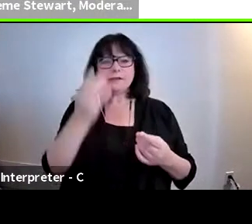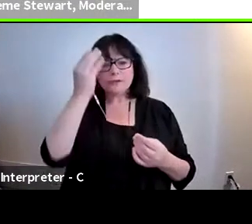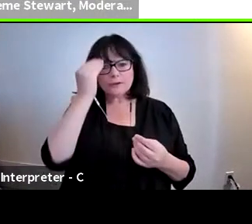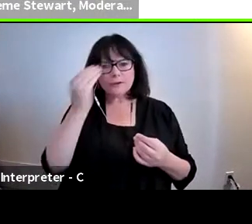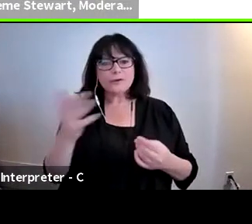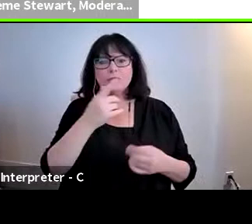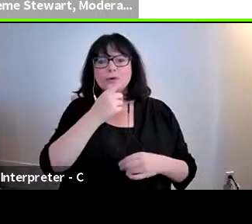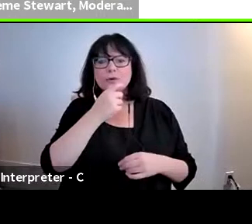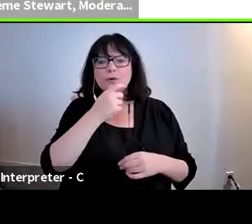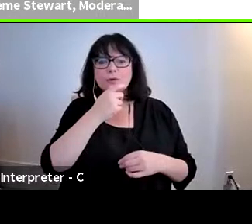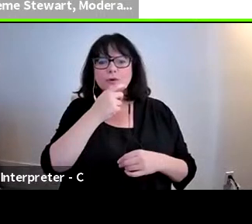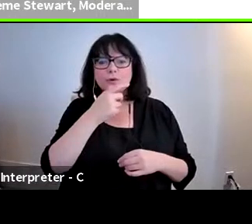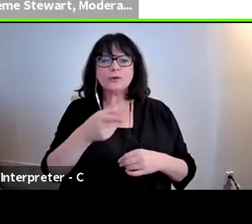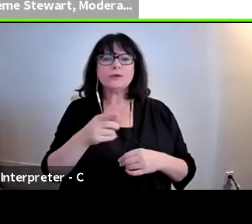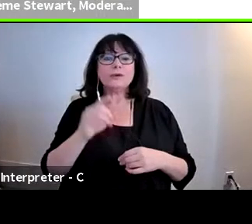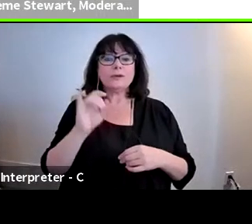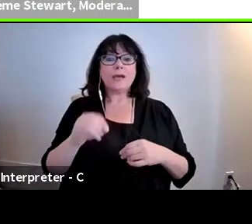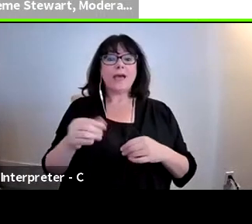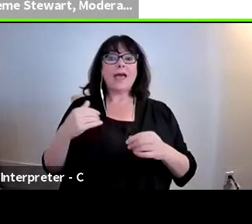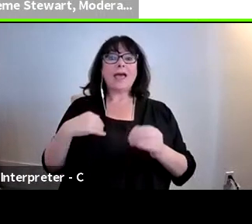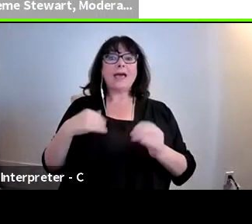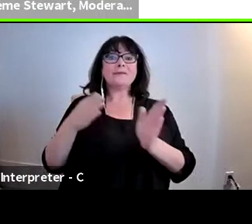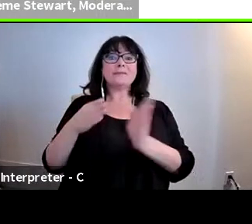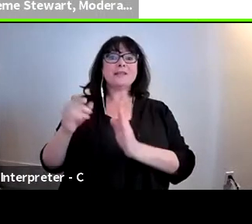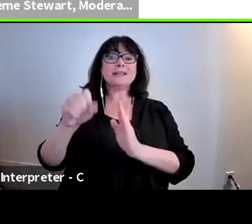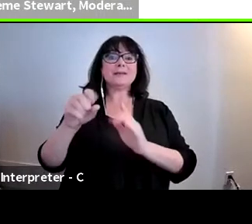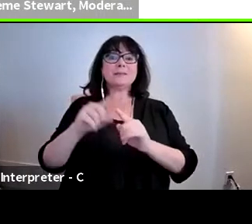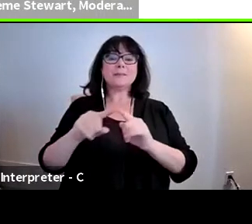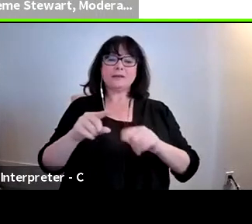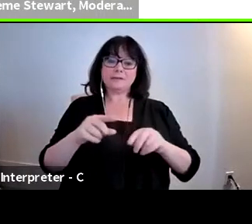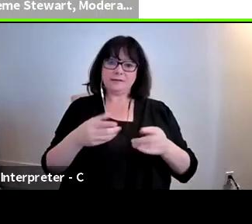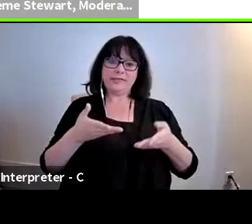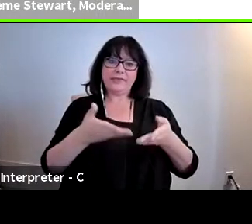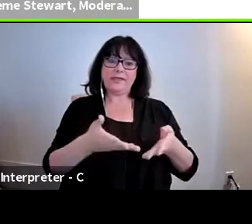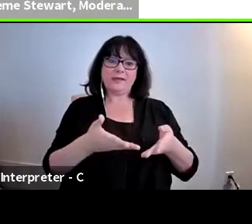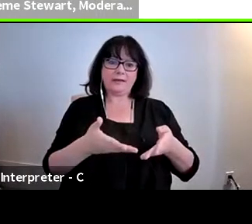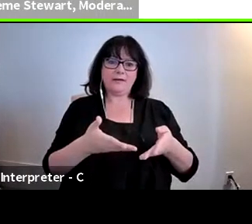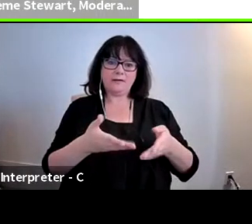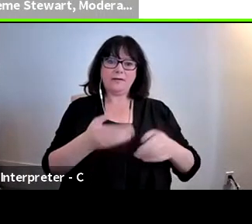such issues, but does not discuss how on-campus students are to do so.